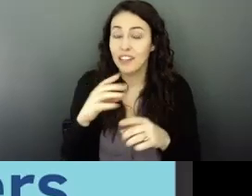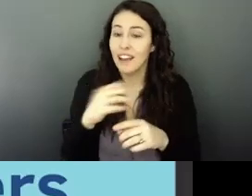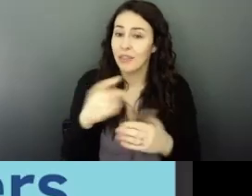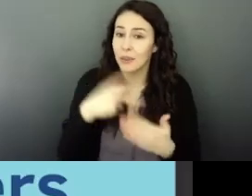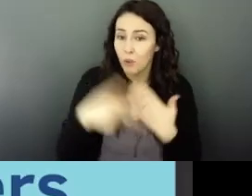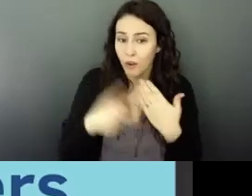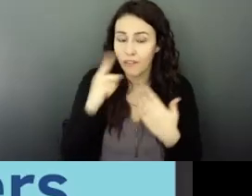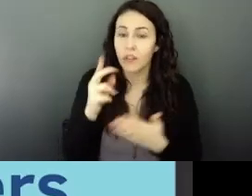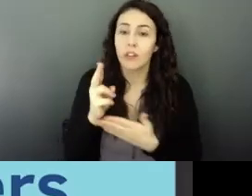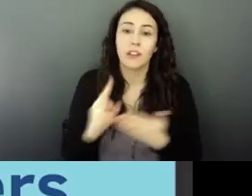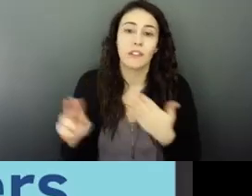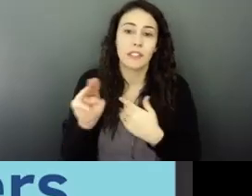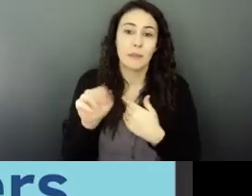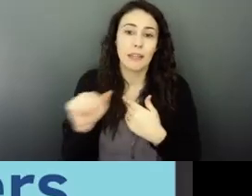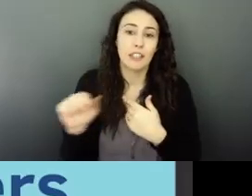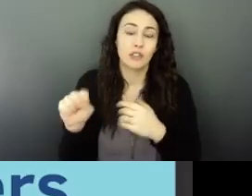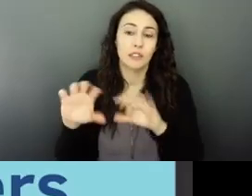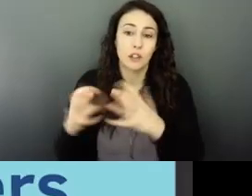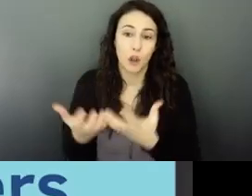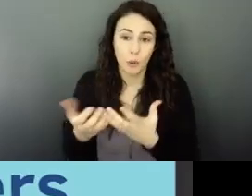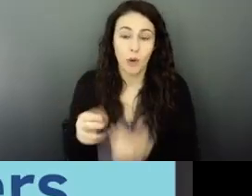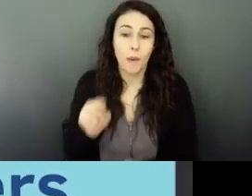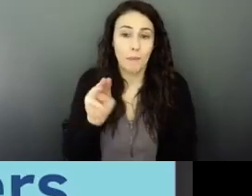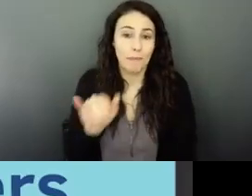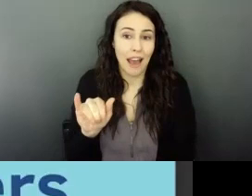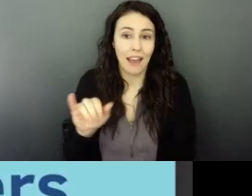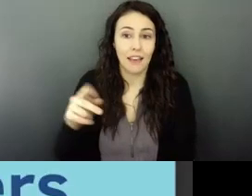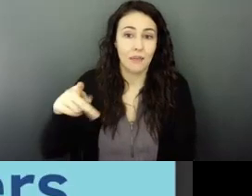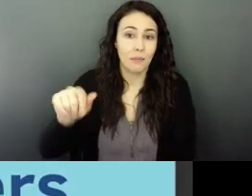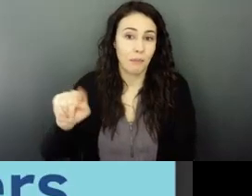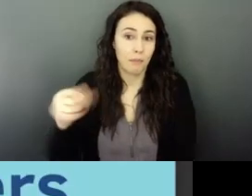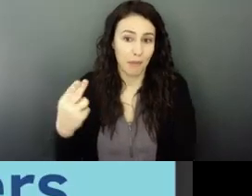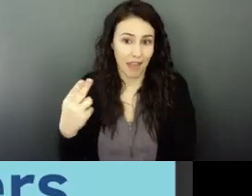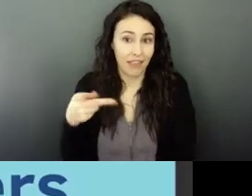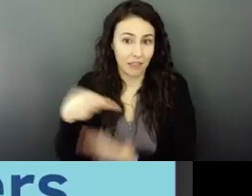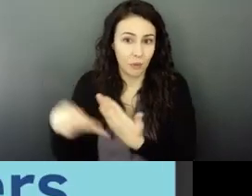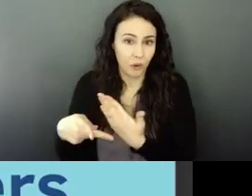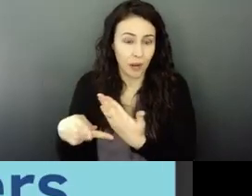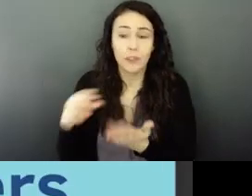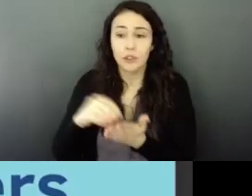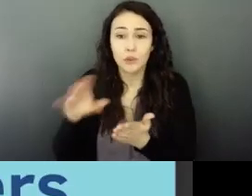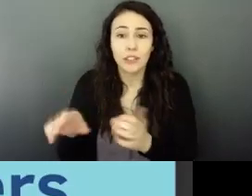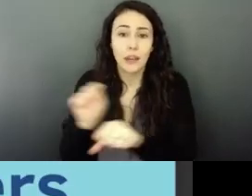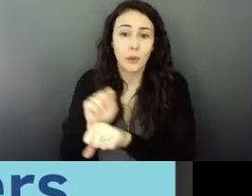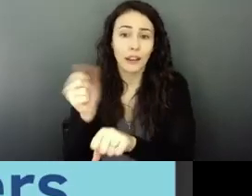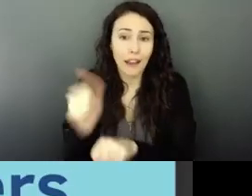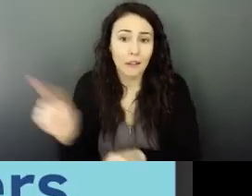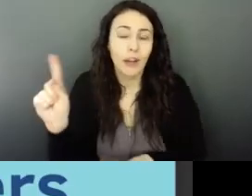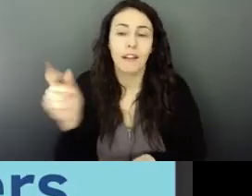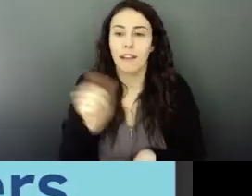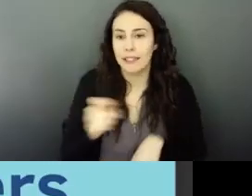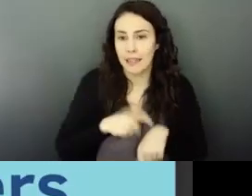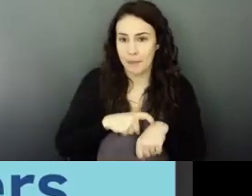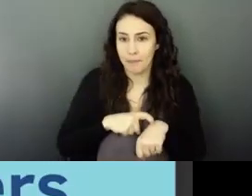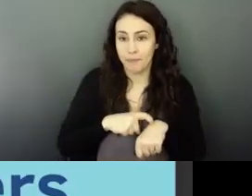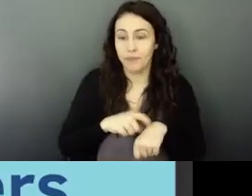of Massachusetts Global, the My Path program, students can work anywhere, anytime. They open up